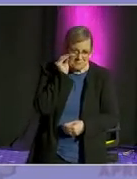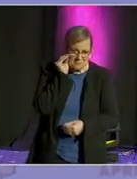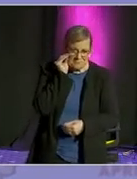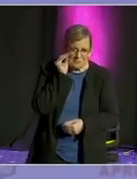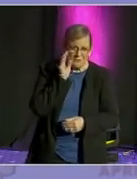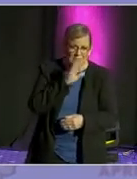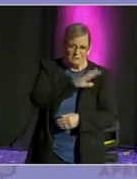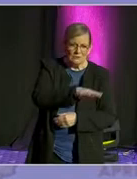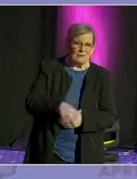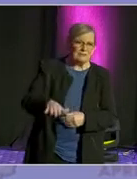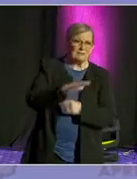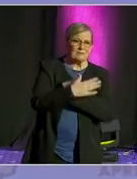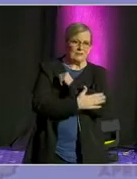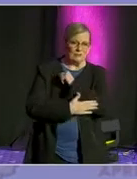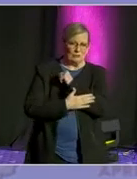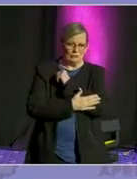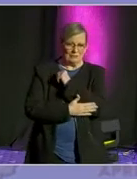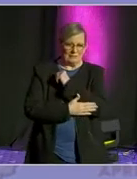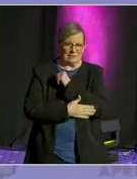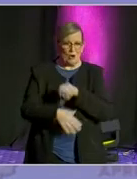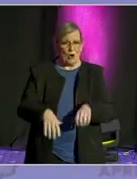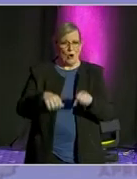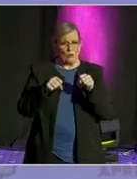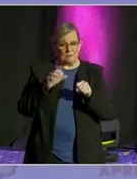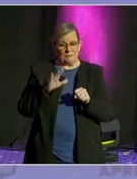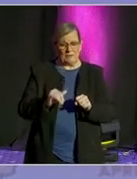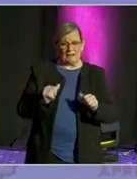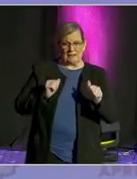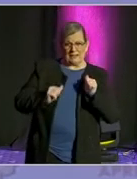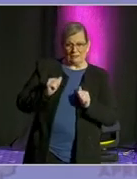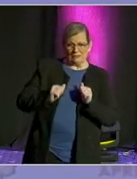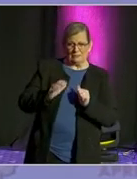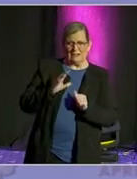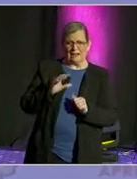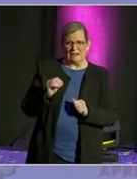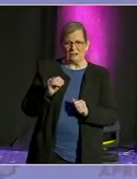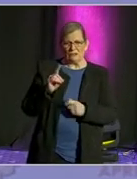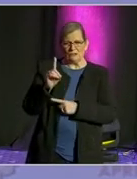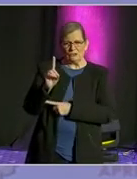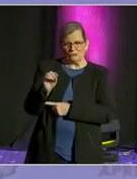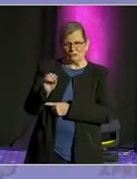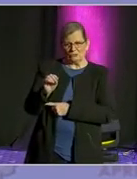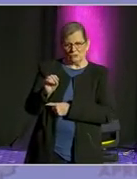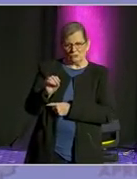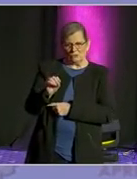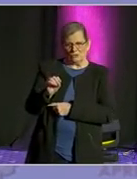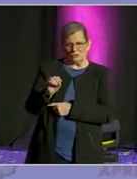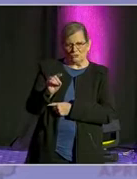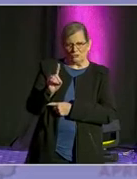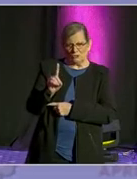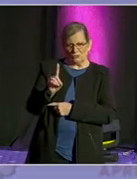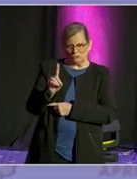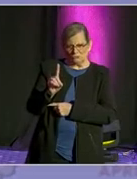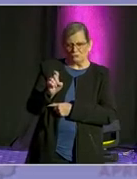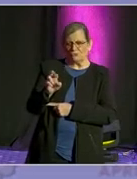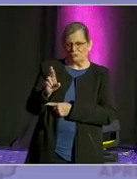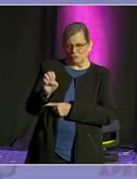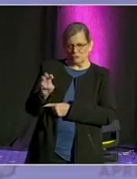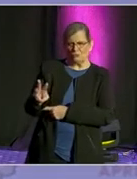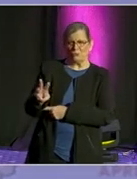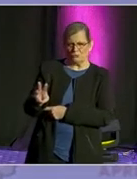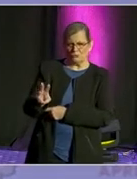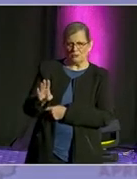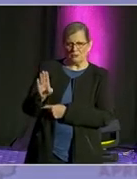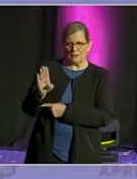country. Hosted by actor and talk show host Drew Barrymore and ABC 7 News anchor Allison Starling, the showcase